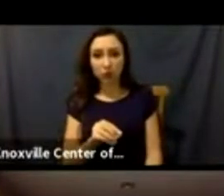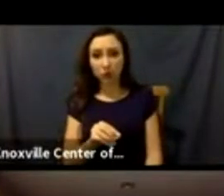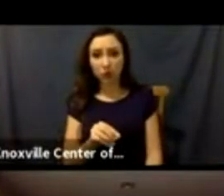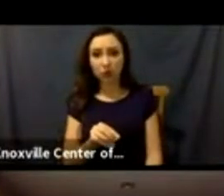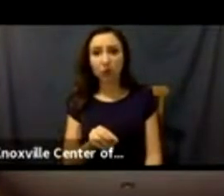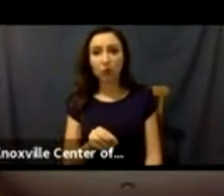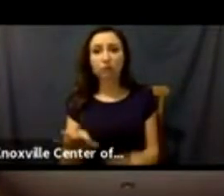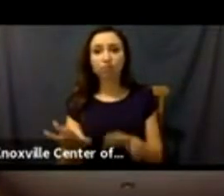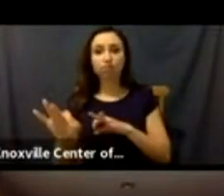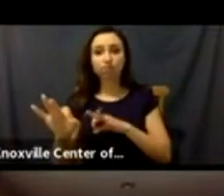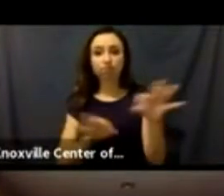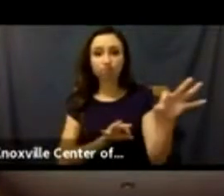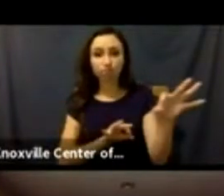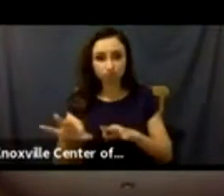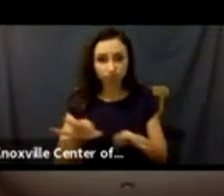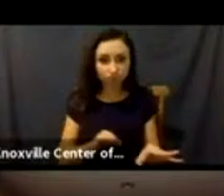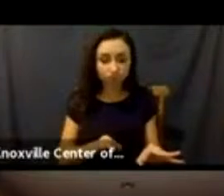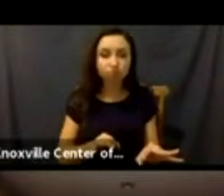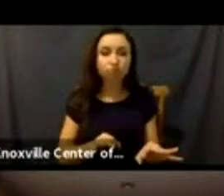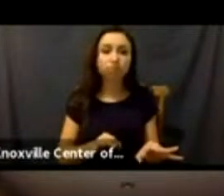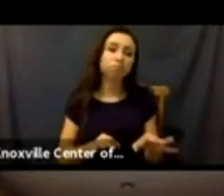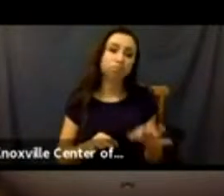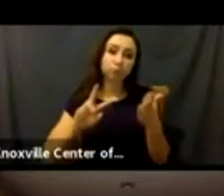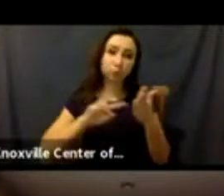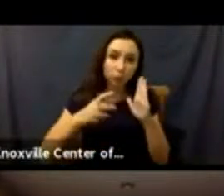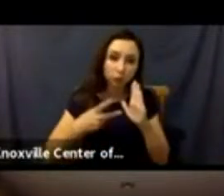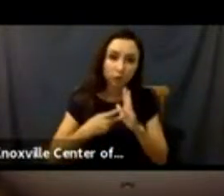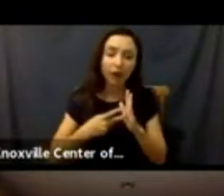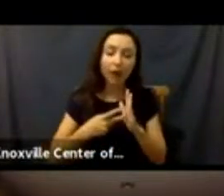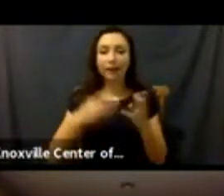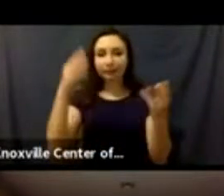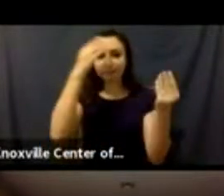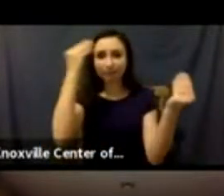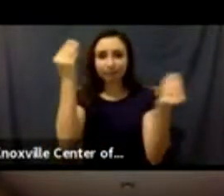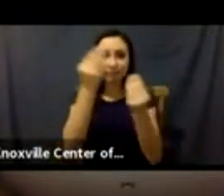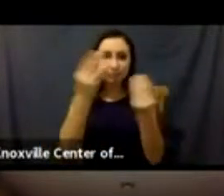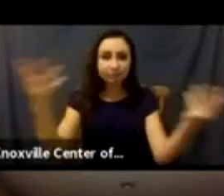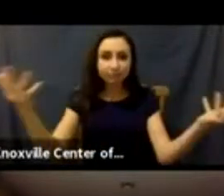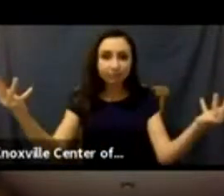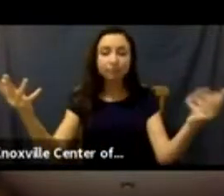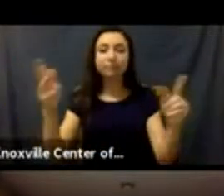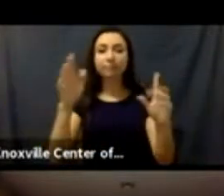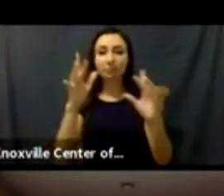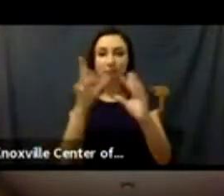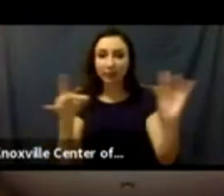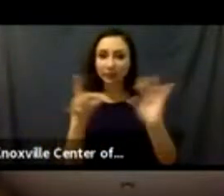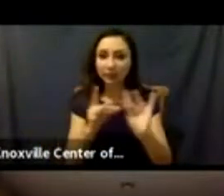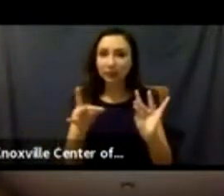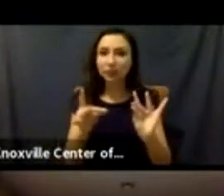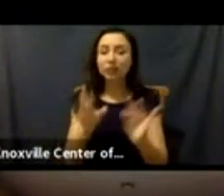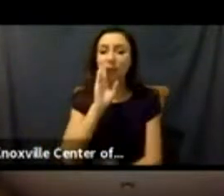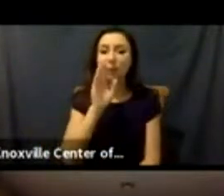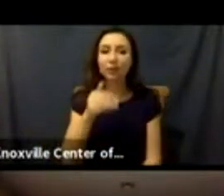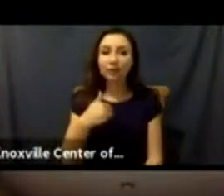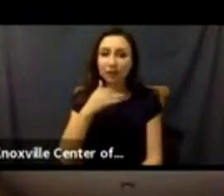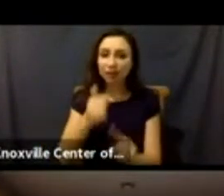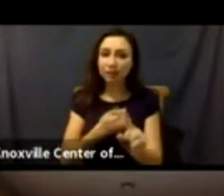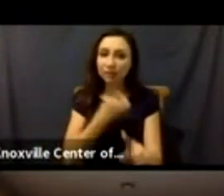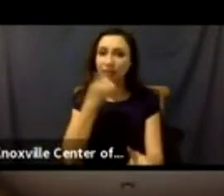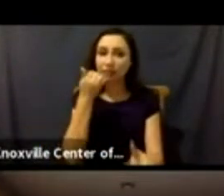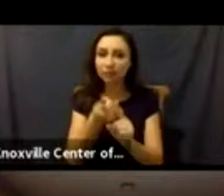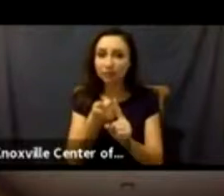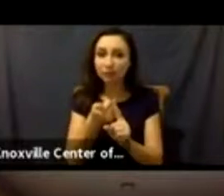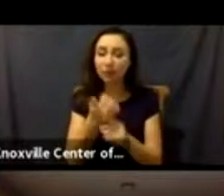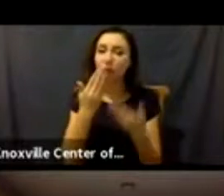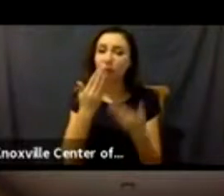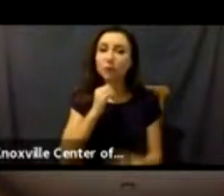define and then convey that message? And for that matter, will it have an impact? And we may not